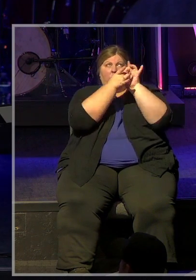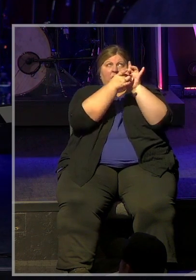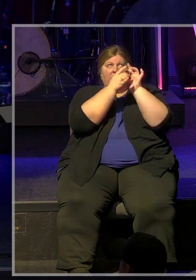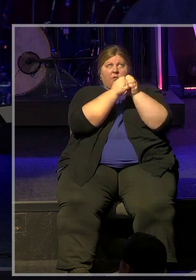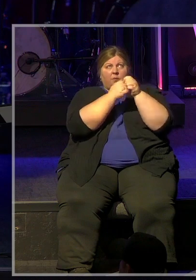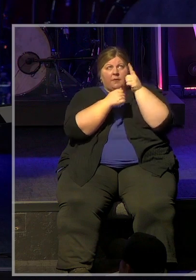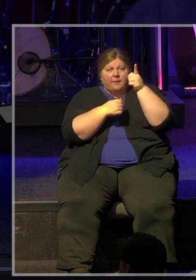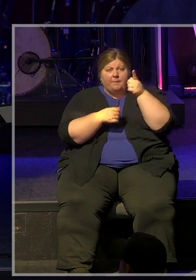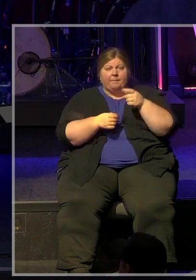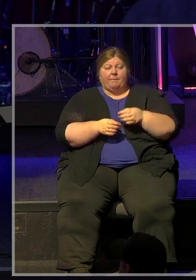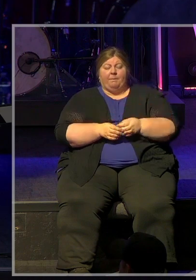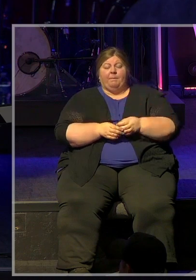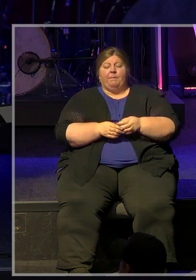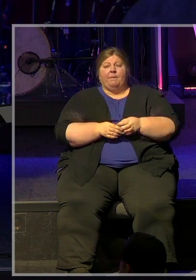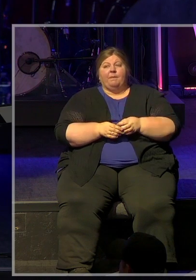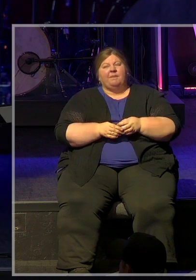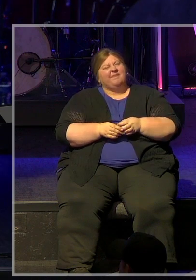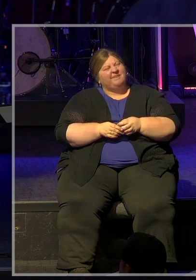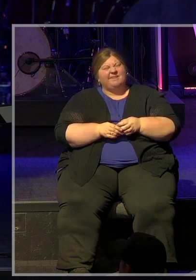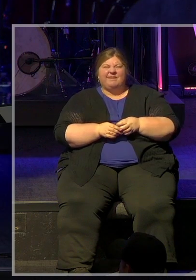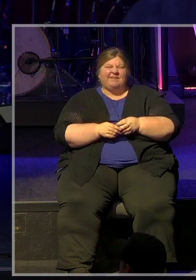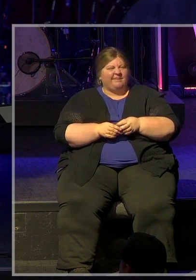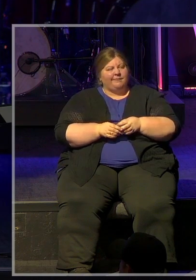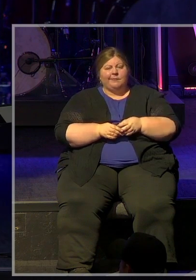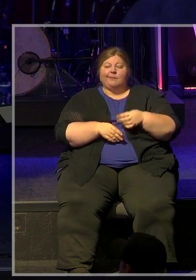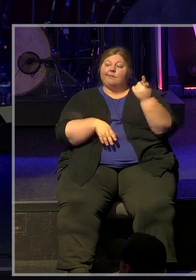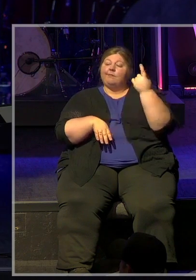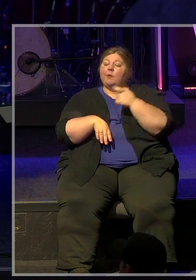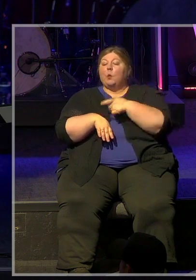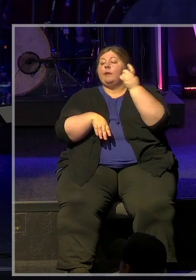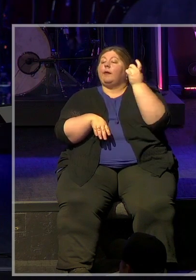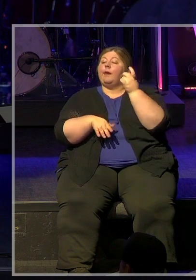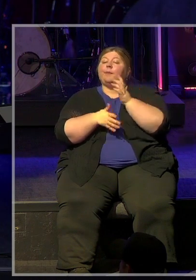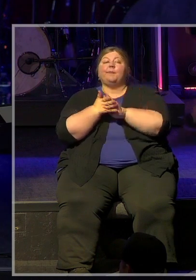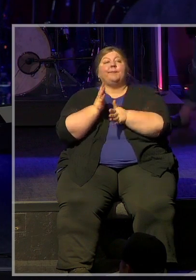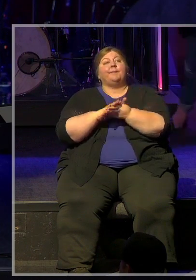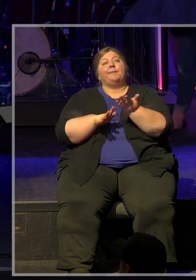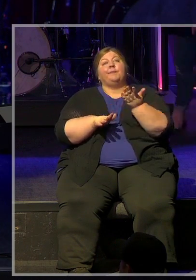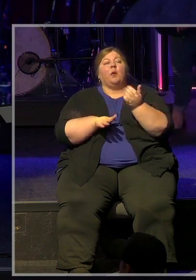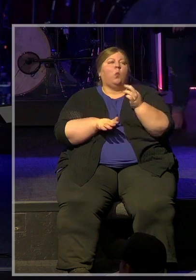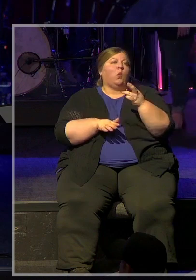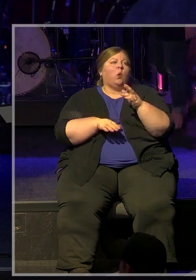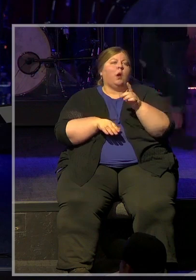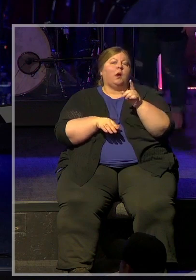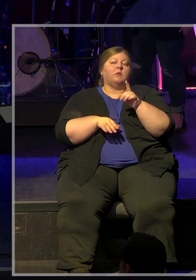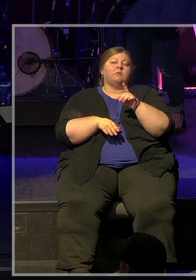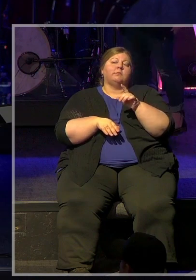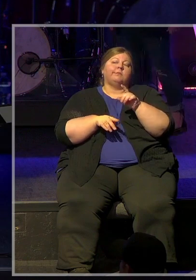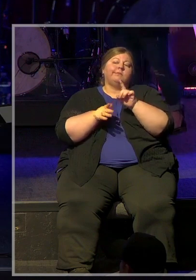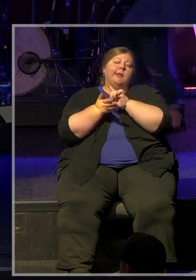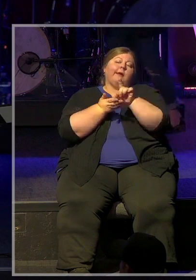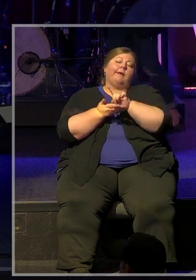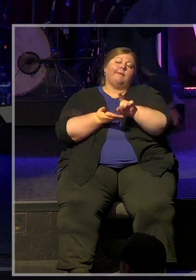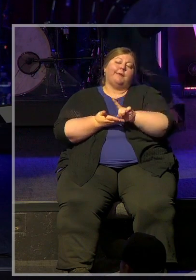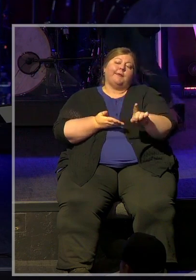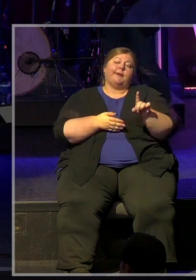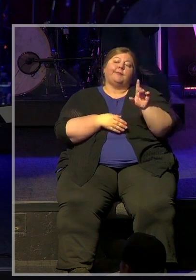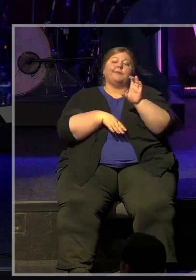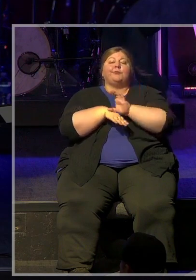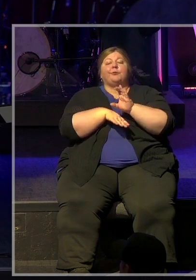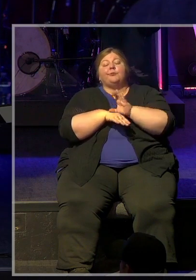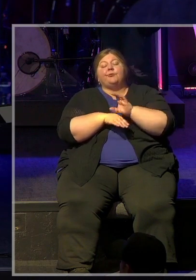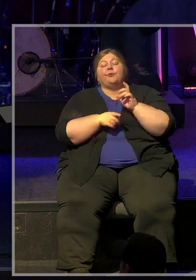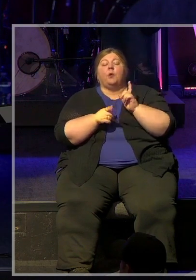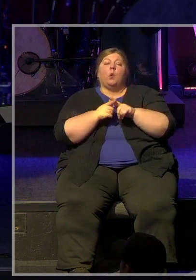him. It's not an event that we go to one day a week on Sundays. It's not something we attend on Christmas and